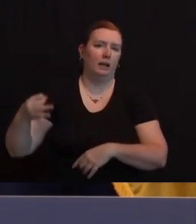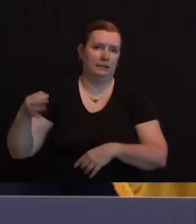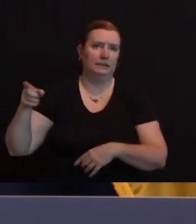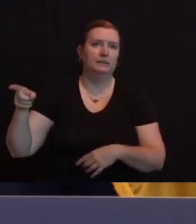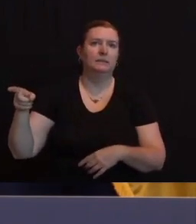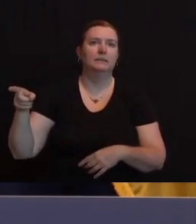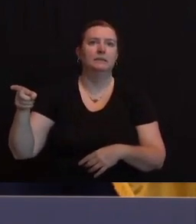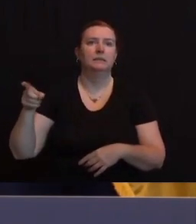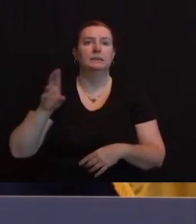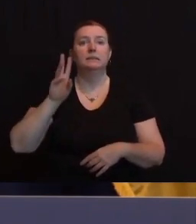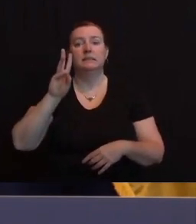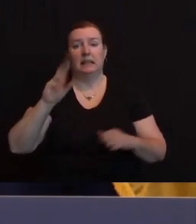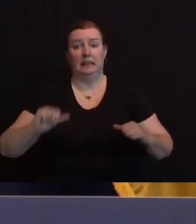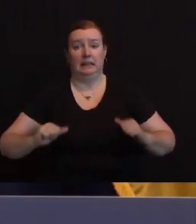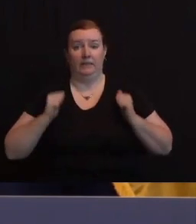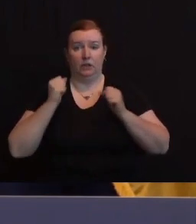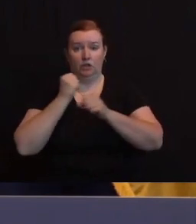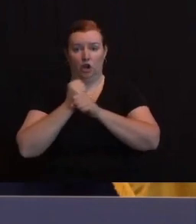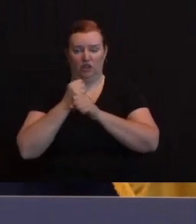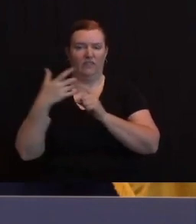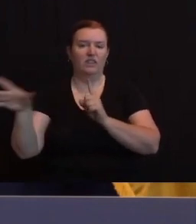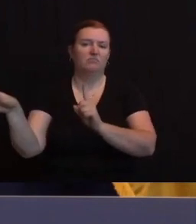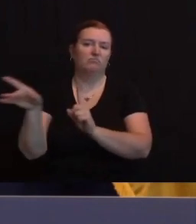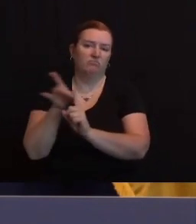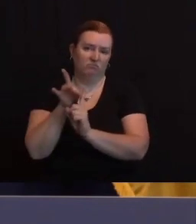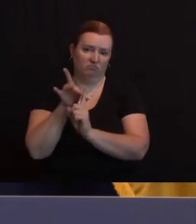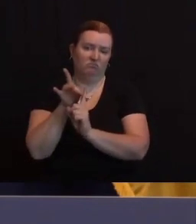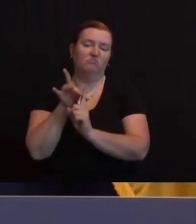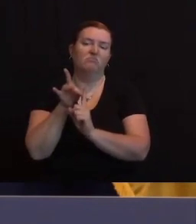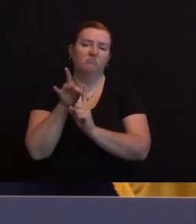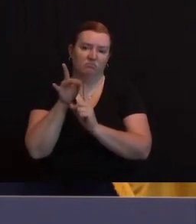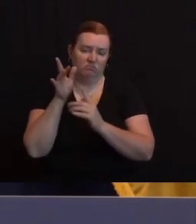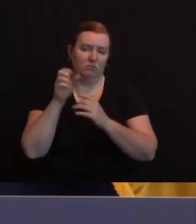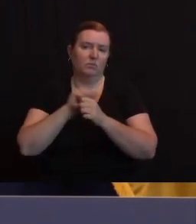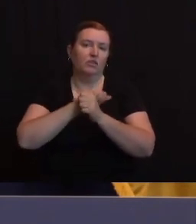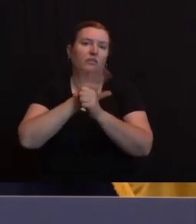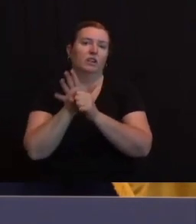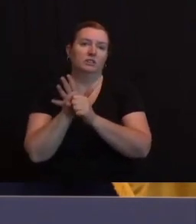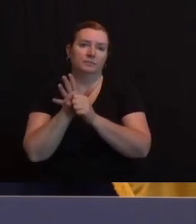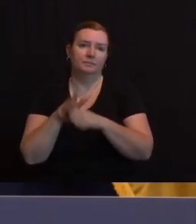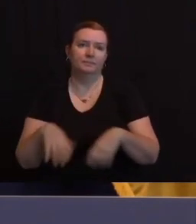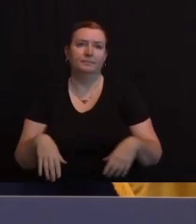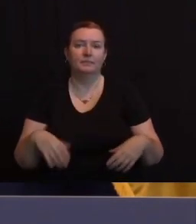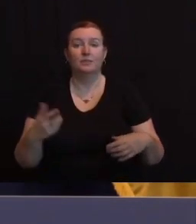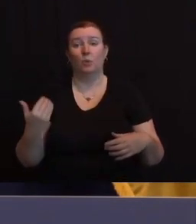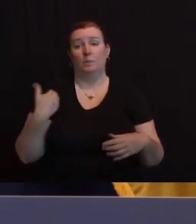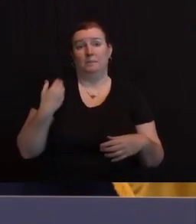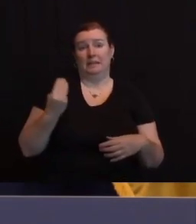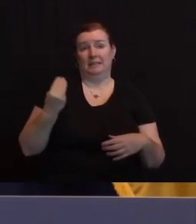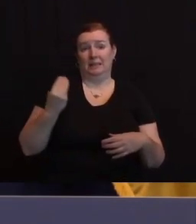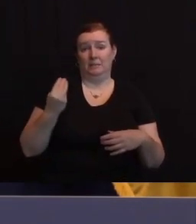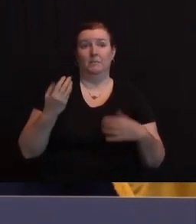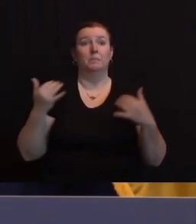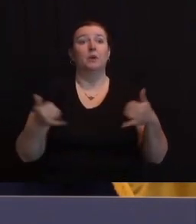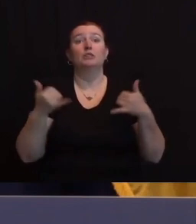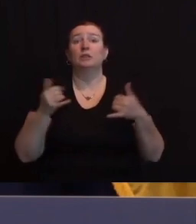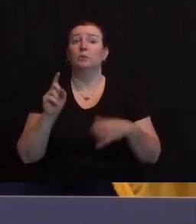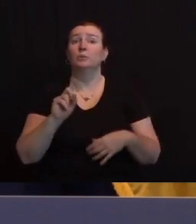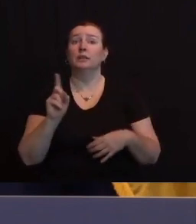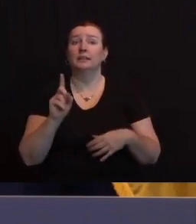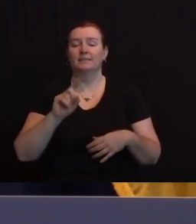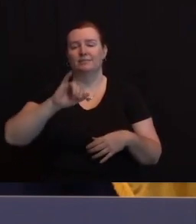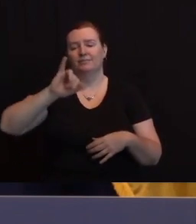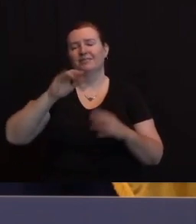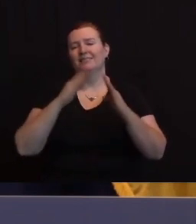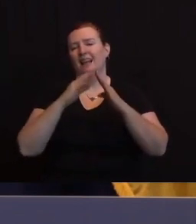positive. And we spoke about this on Monday. There was the massive house party in Jackson that had an estimated 700